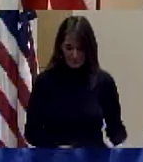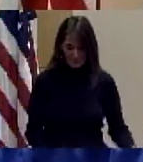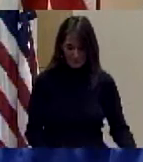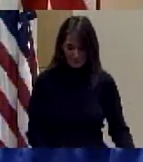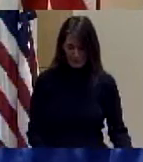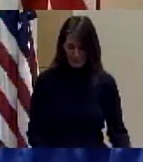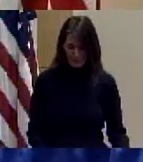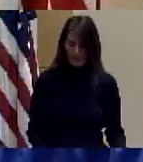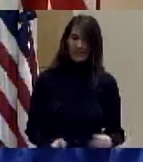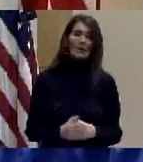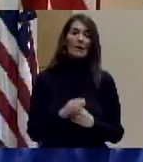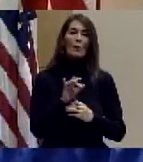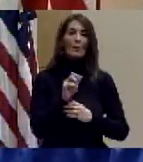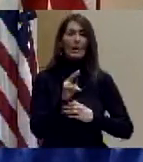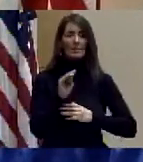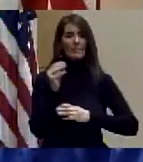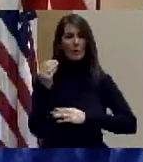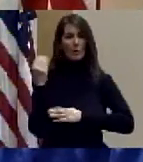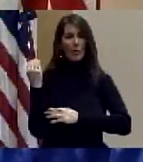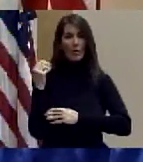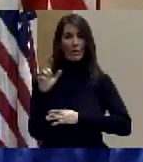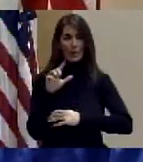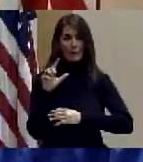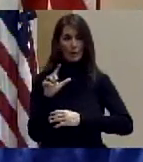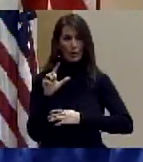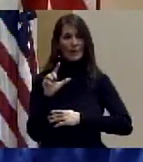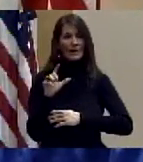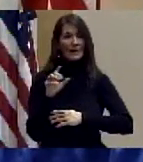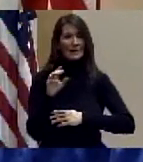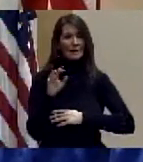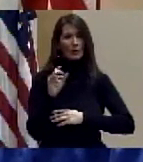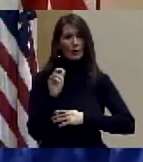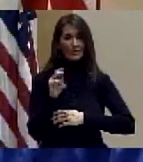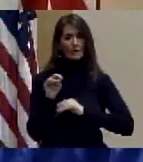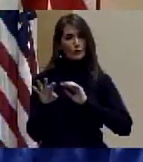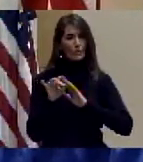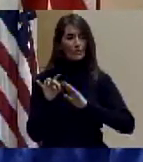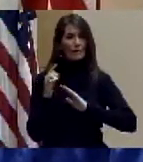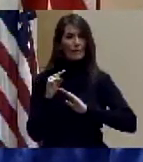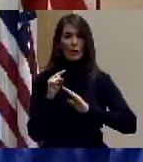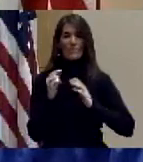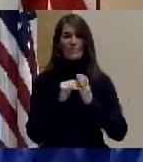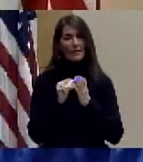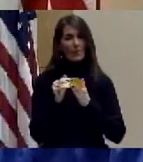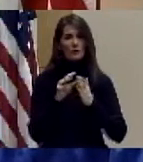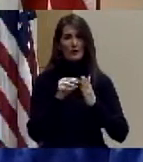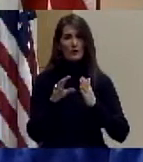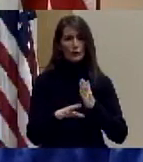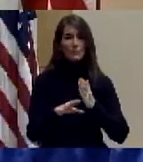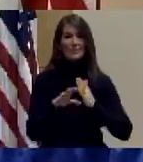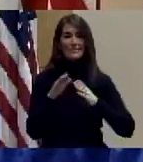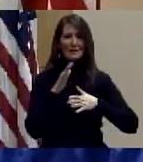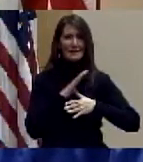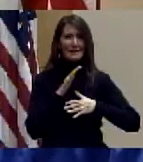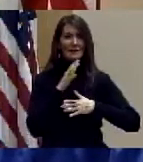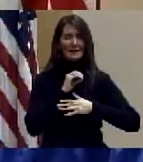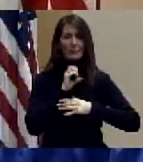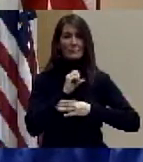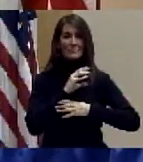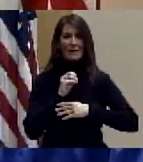The Brighton Memorial Library is the library of choice for thousands of students, seniors, and